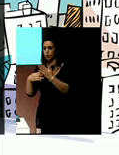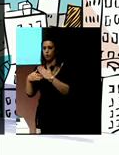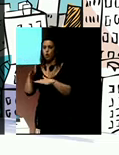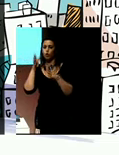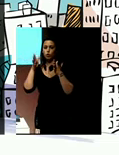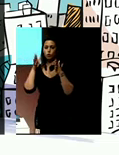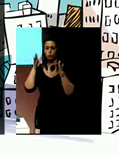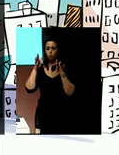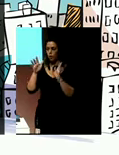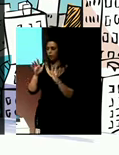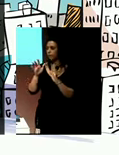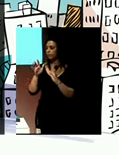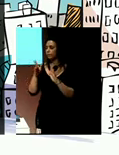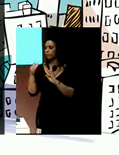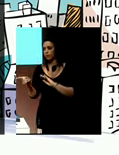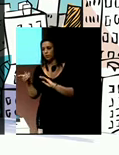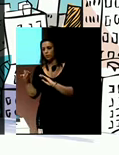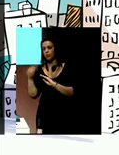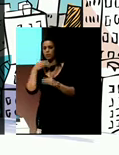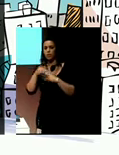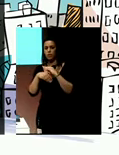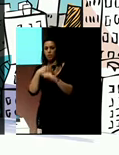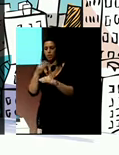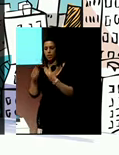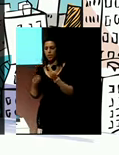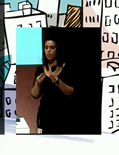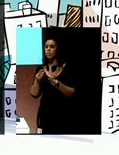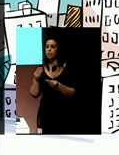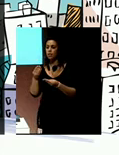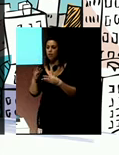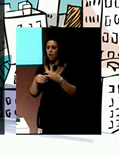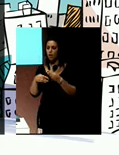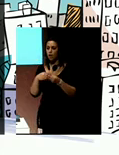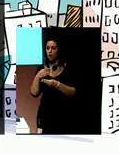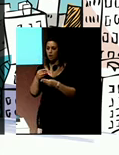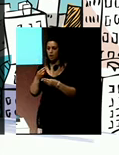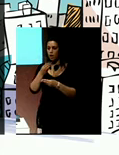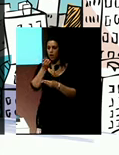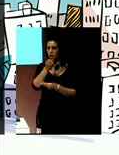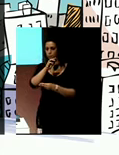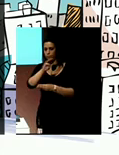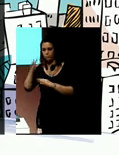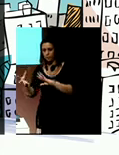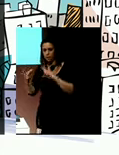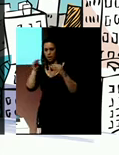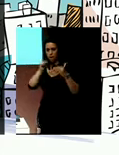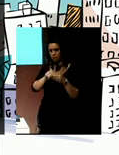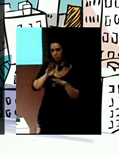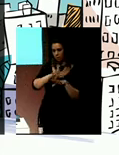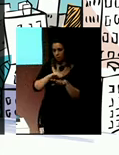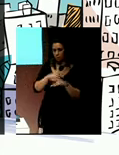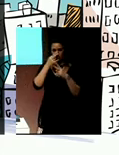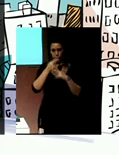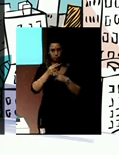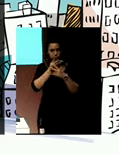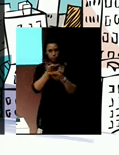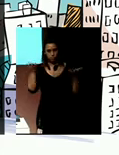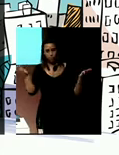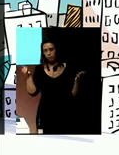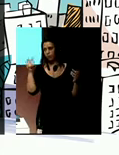with Polymorph and Design Consulting Company. They work in tourist applications for all kinds of